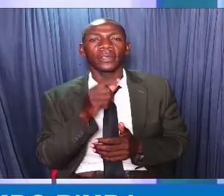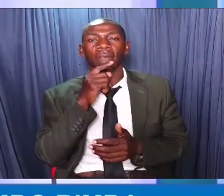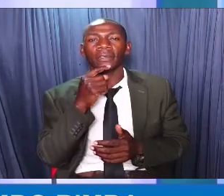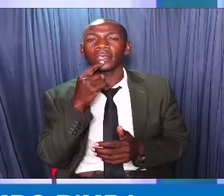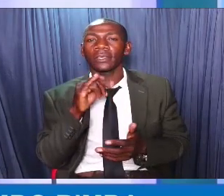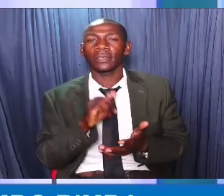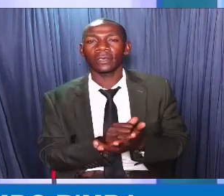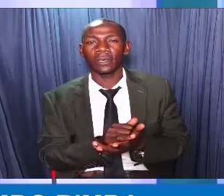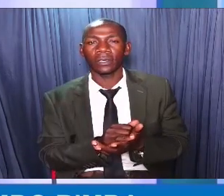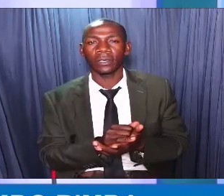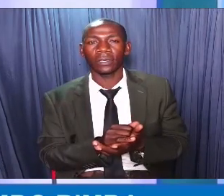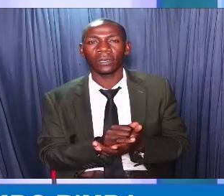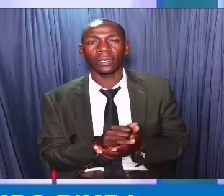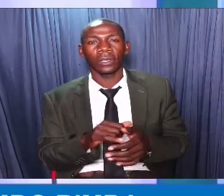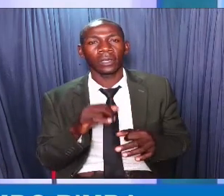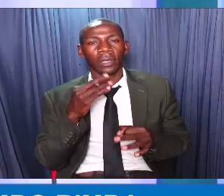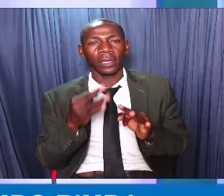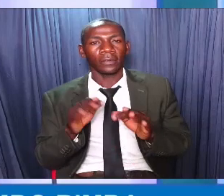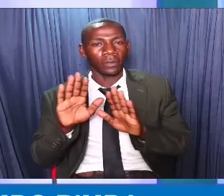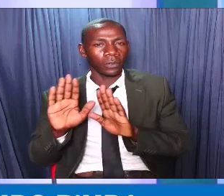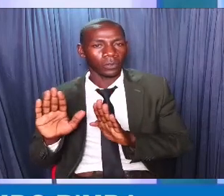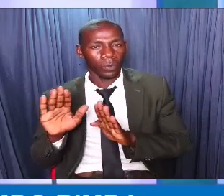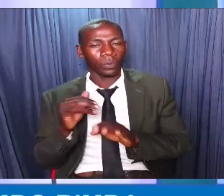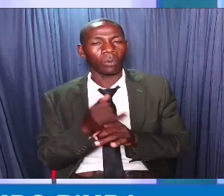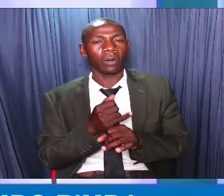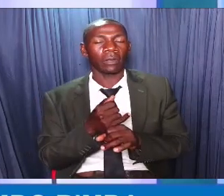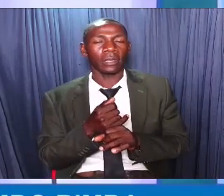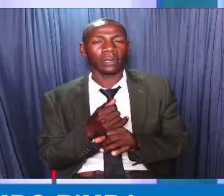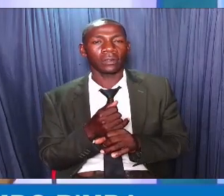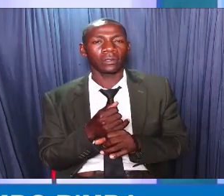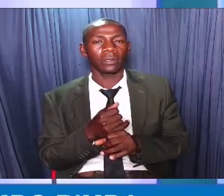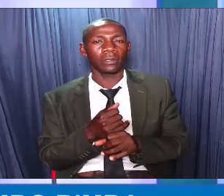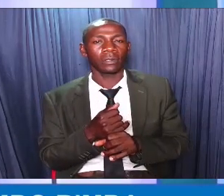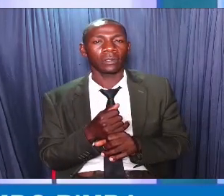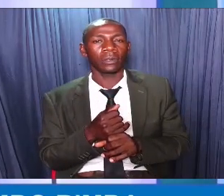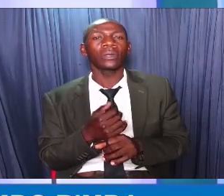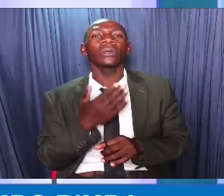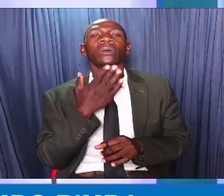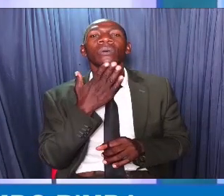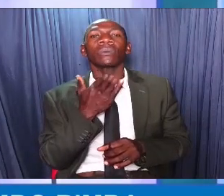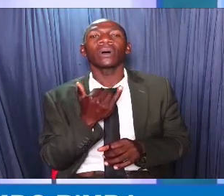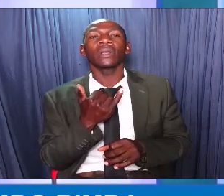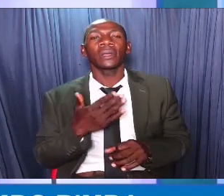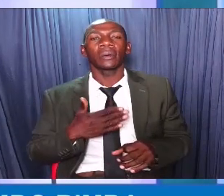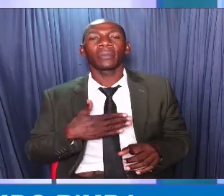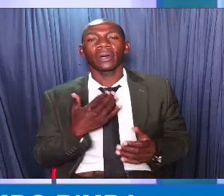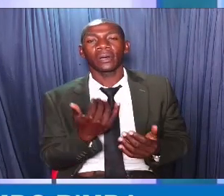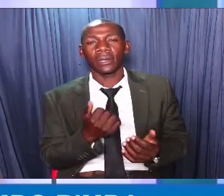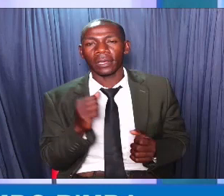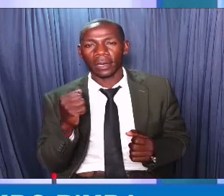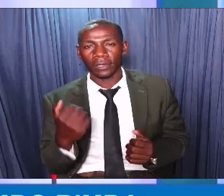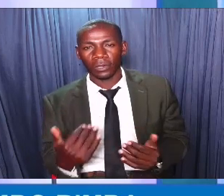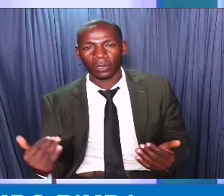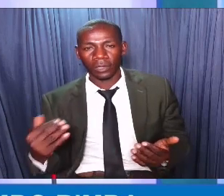akamwambia. The father told him. Haya kama wewe umeacha kazi. Now if you're forsaken employment. Kitu nataka ni wajukuu wangu wasome. What I want is